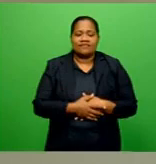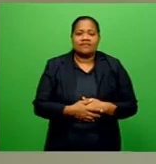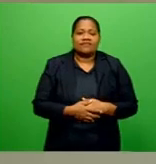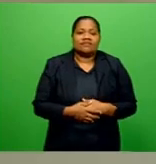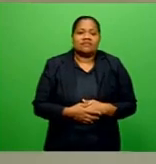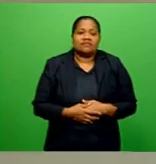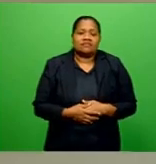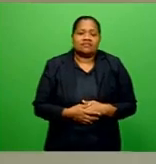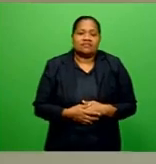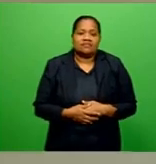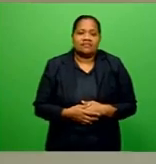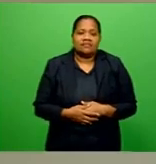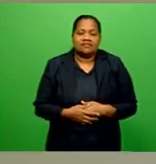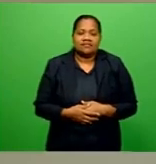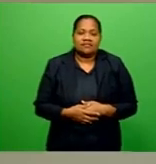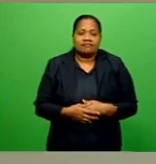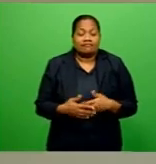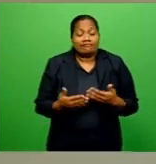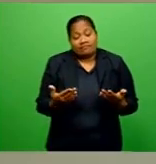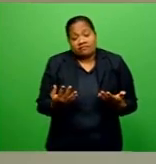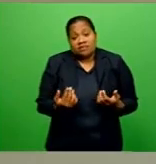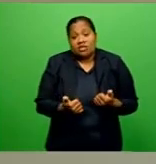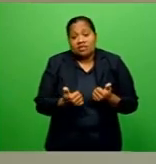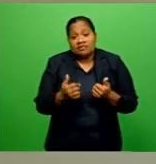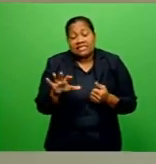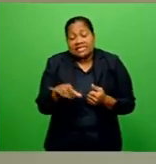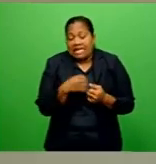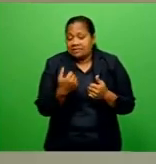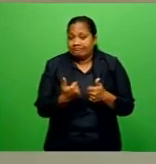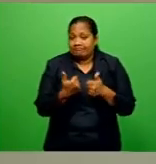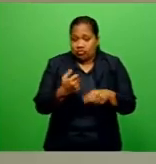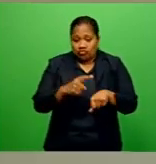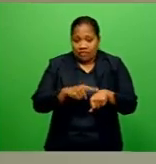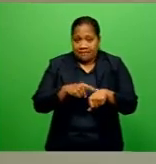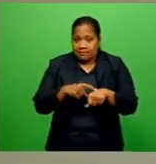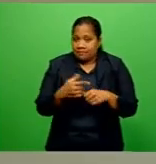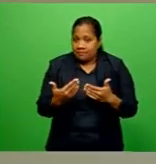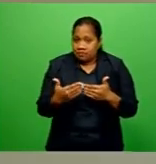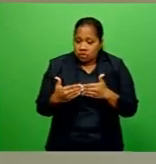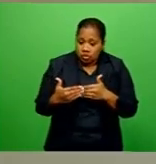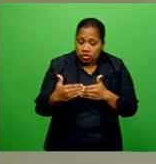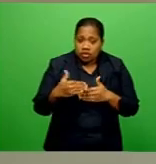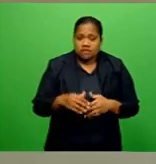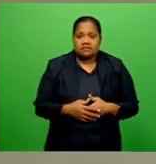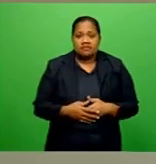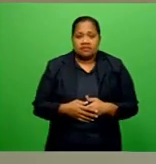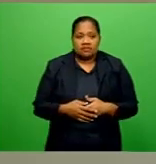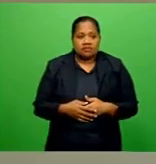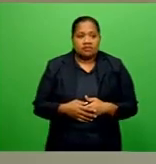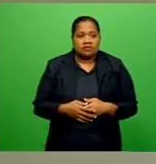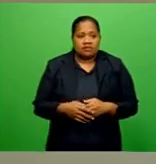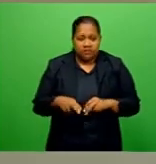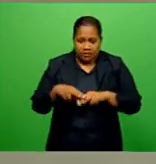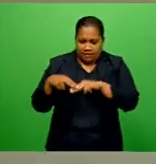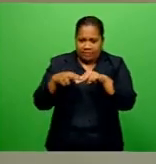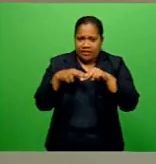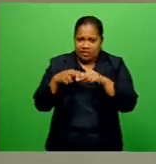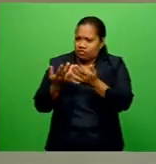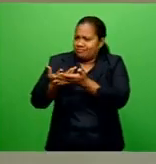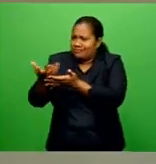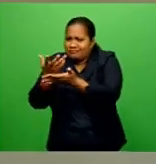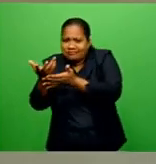takes good ample time to run around whole of Fiji, get in communication with all the